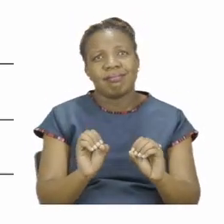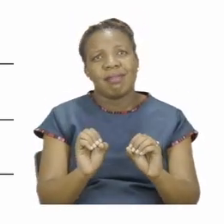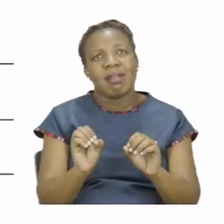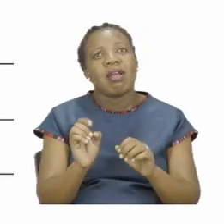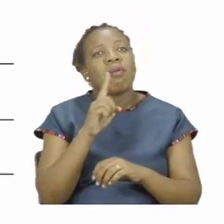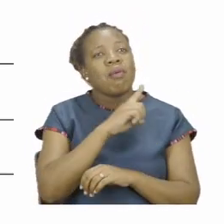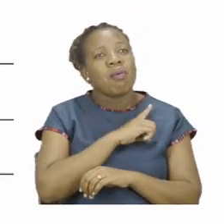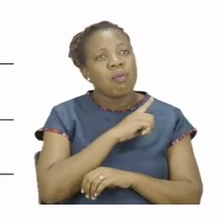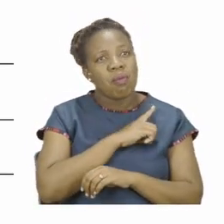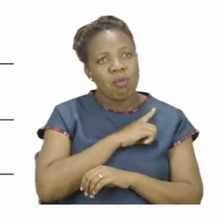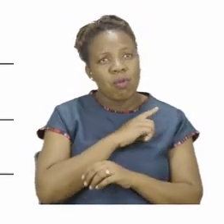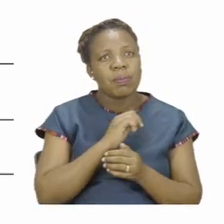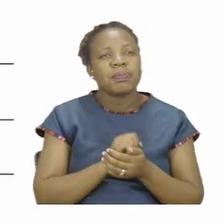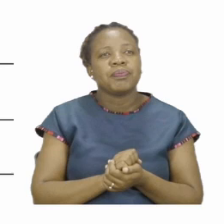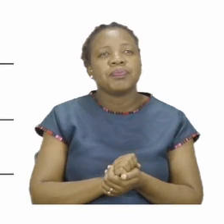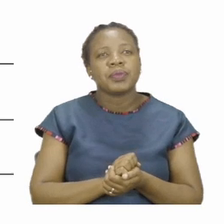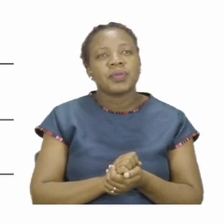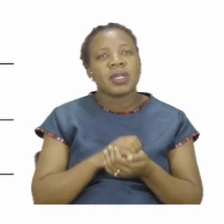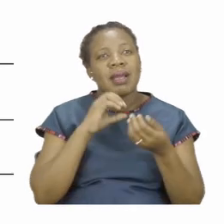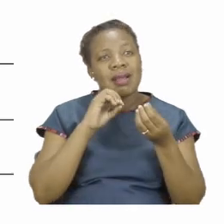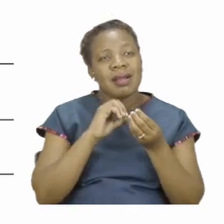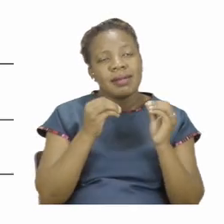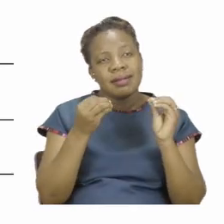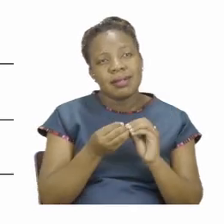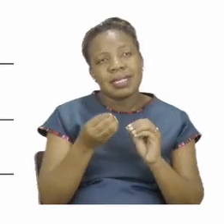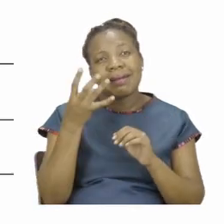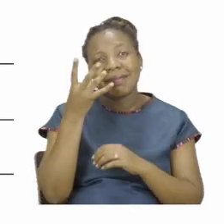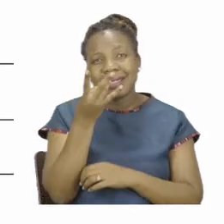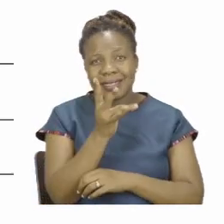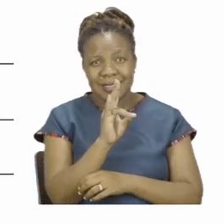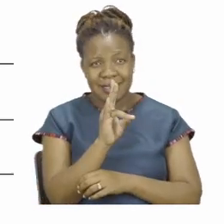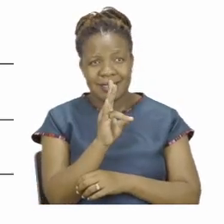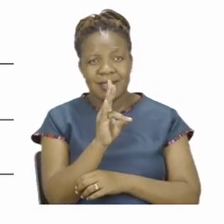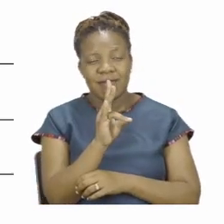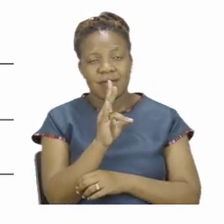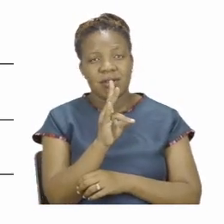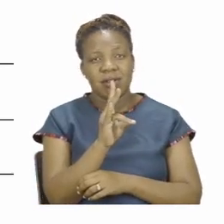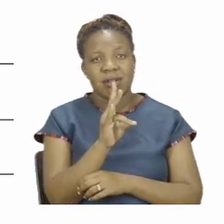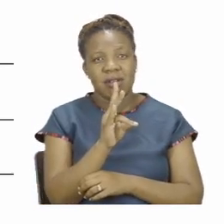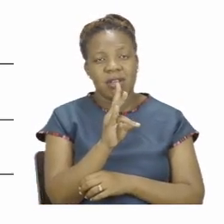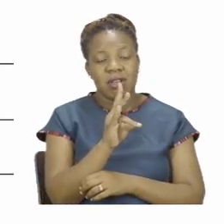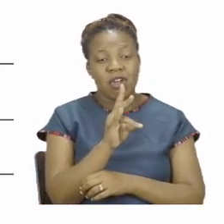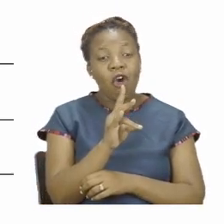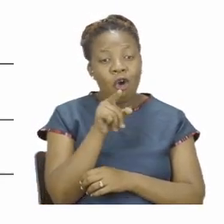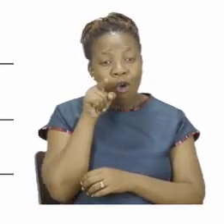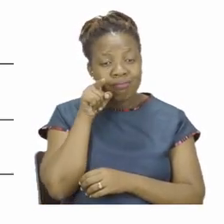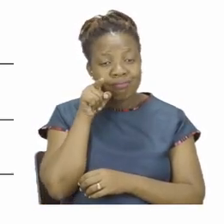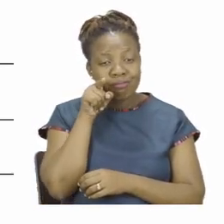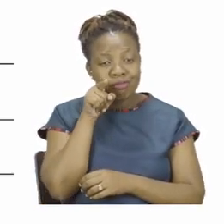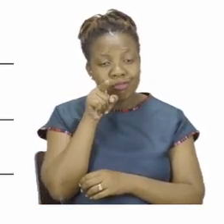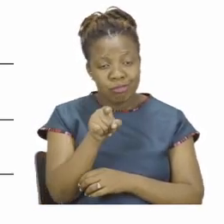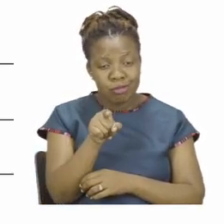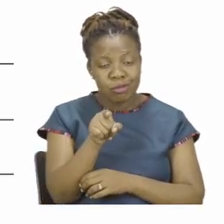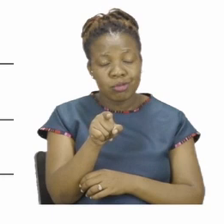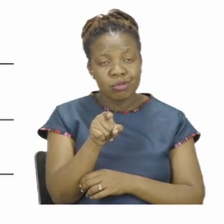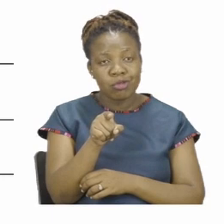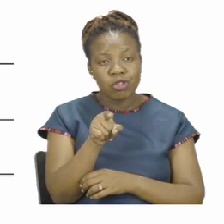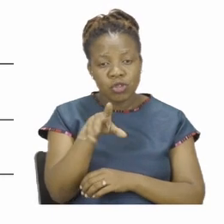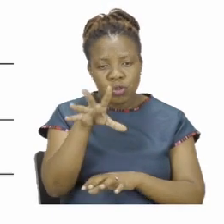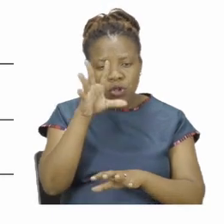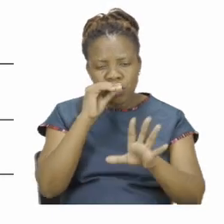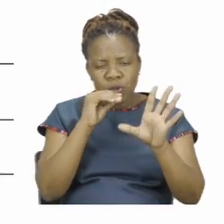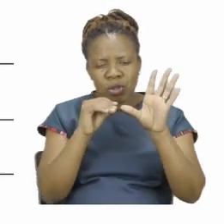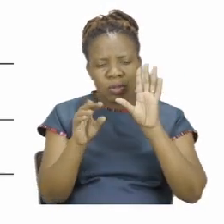of the questions need you to really listen to the story, because the answer is not directly in the story,